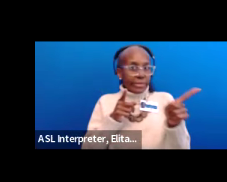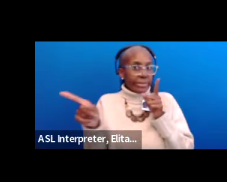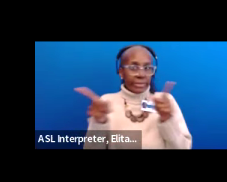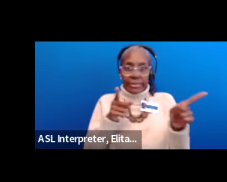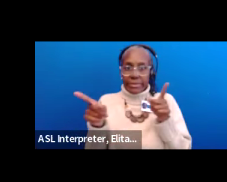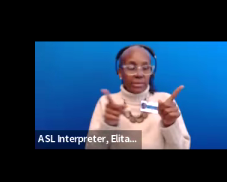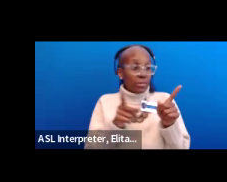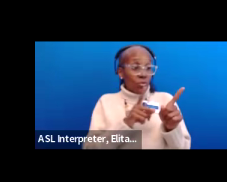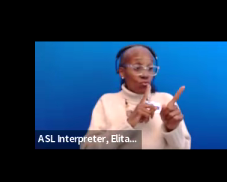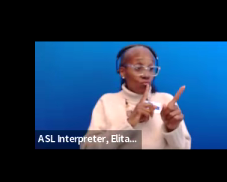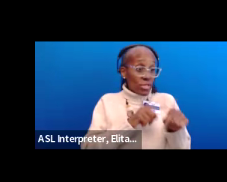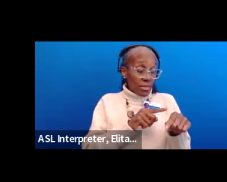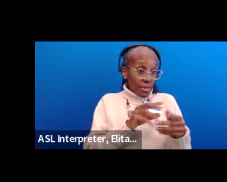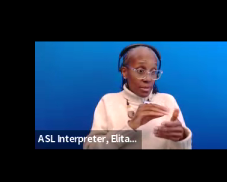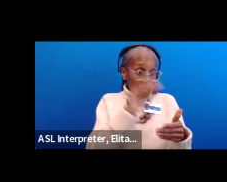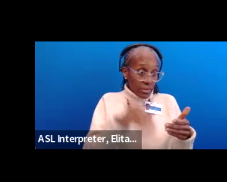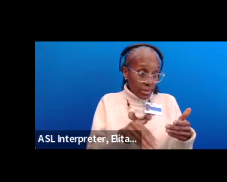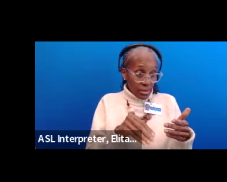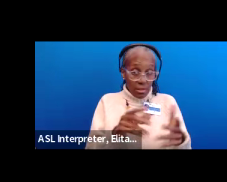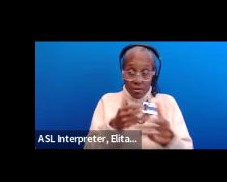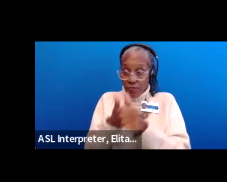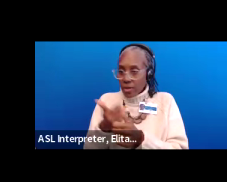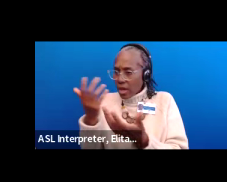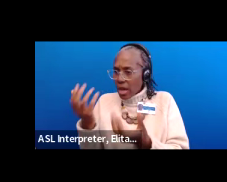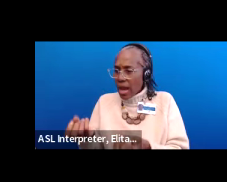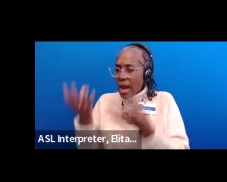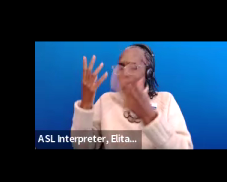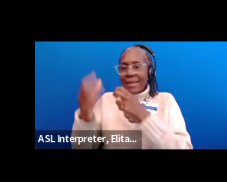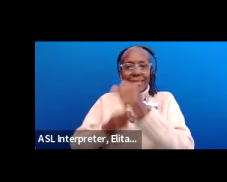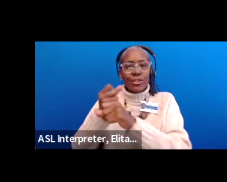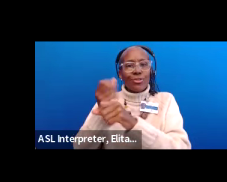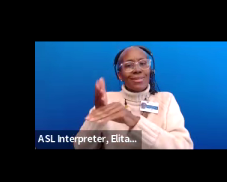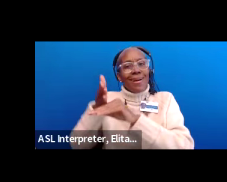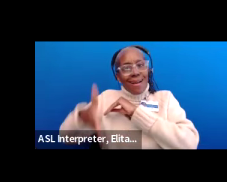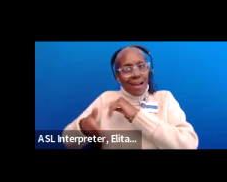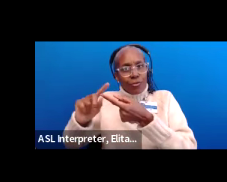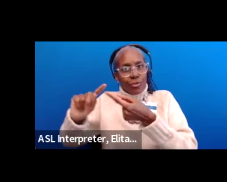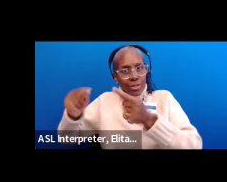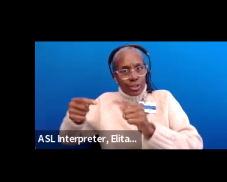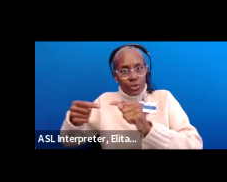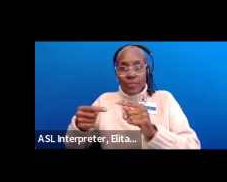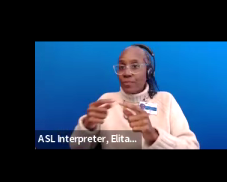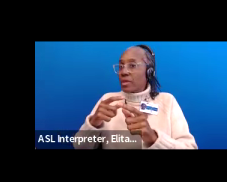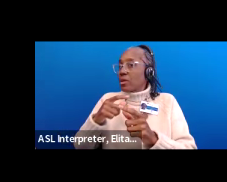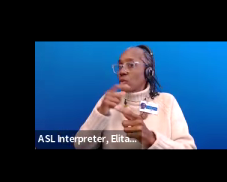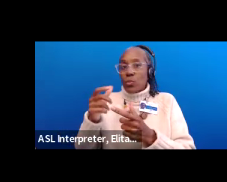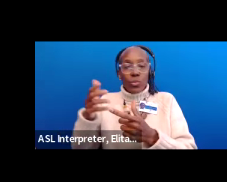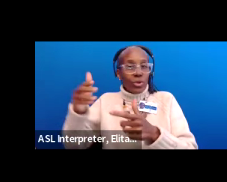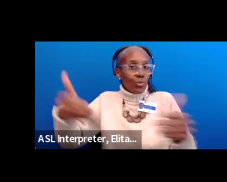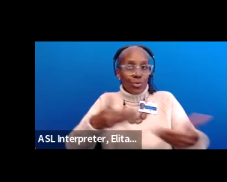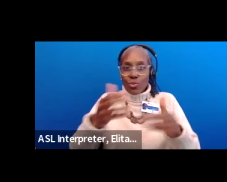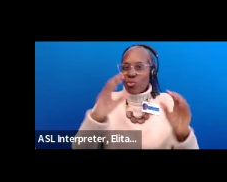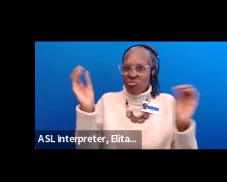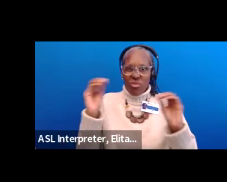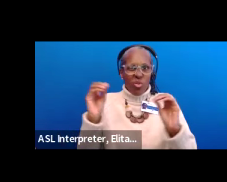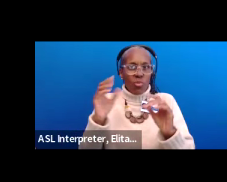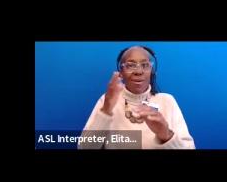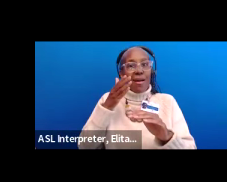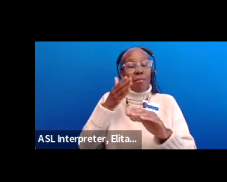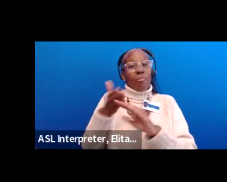in the response rate based on someone's time after injury. We didn't recruit anyone before 1 year, so all of these participants